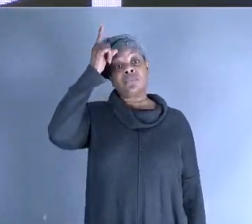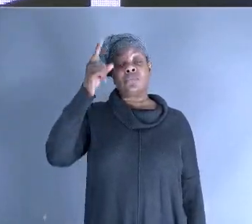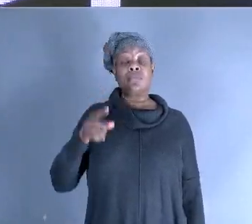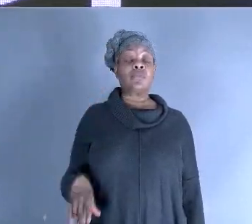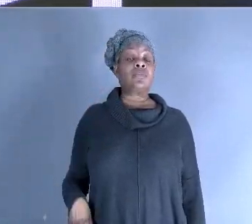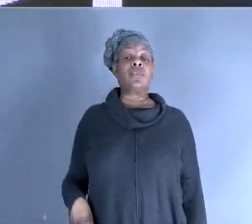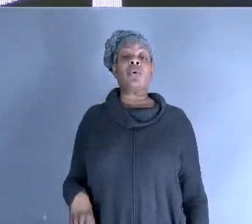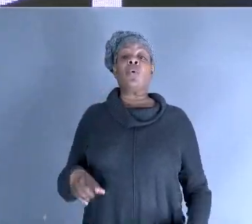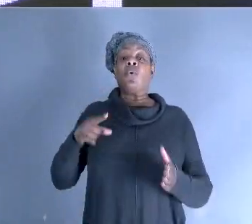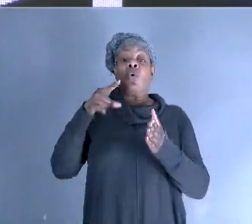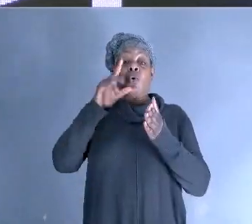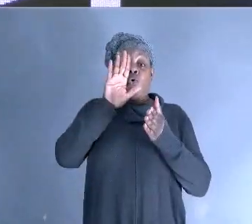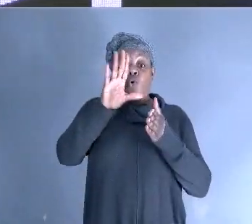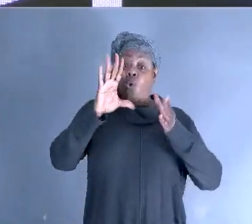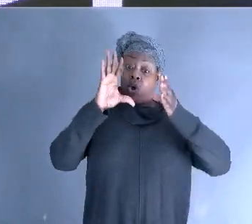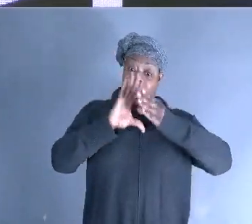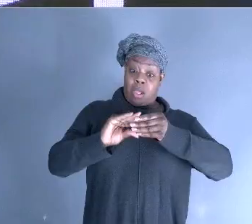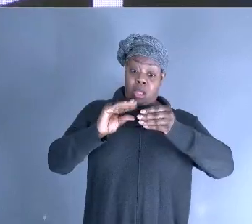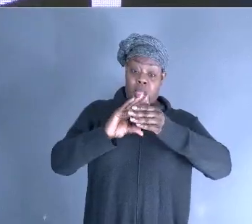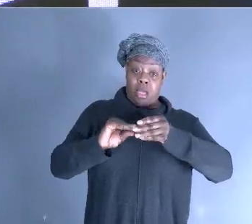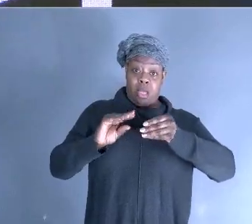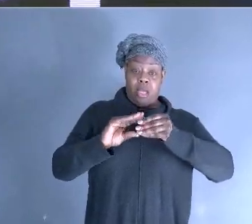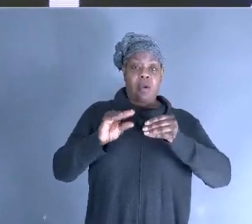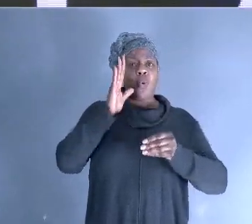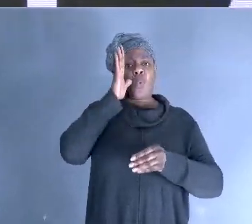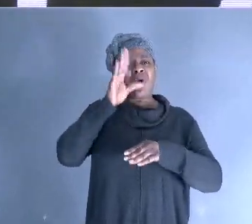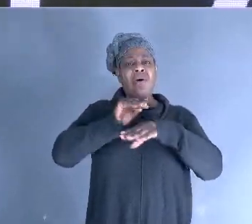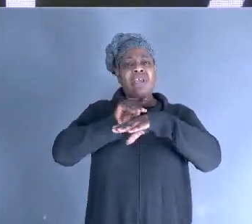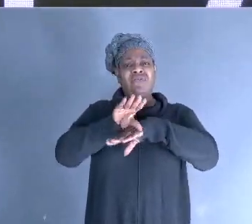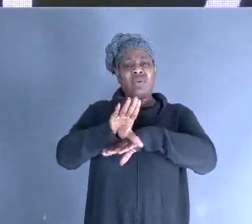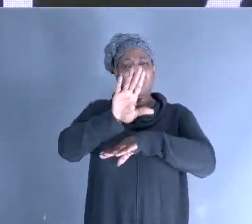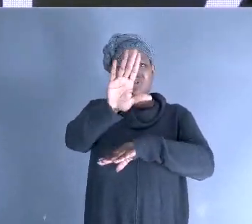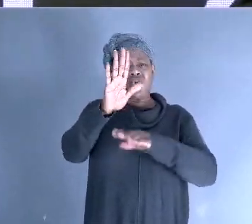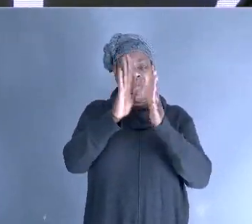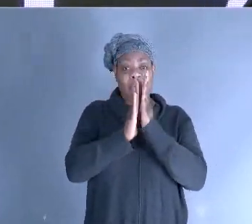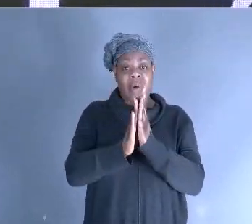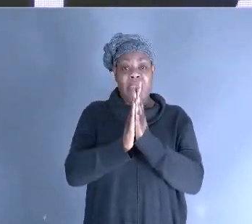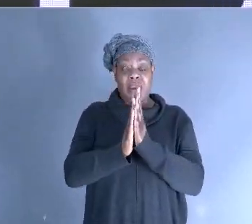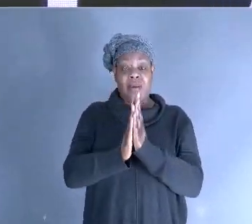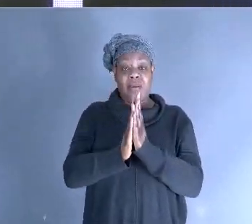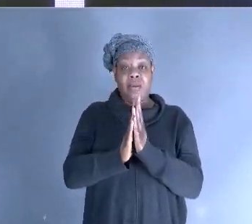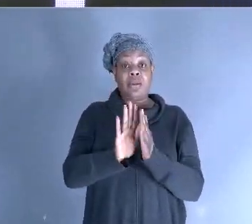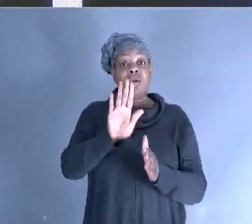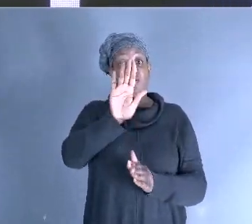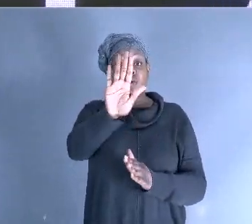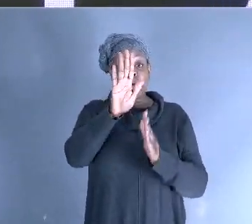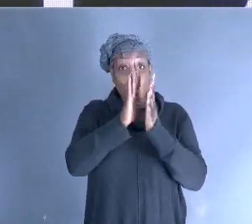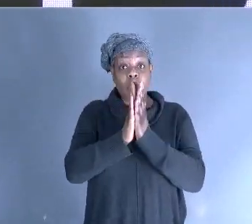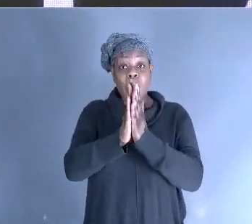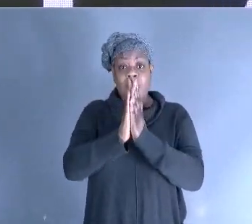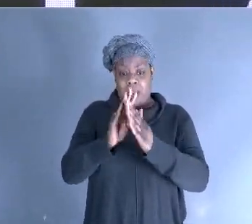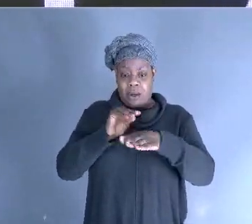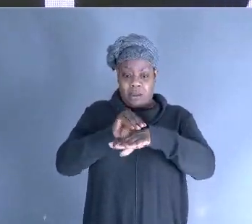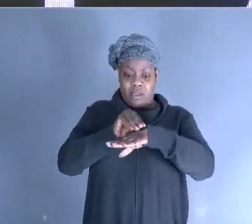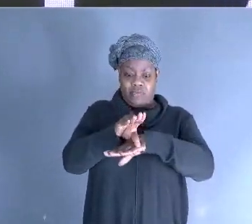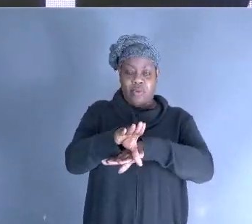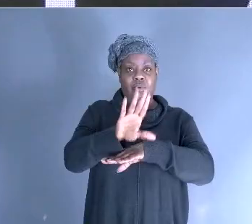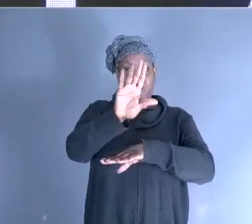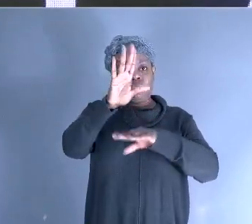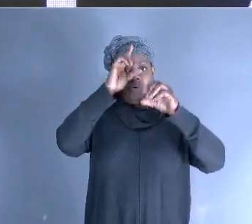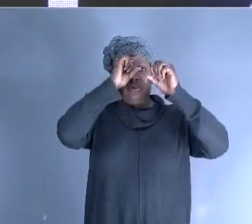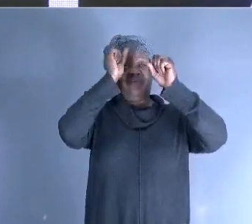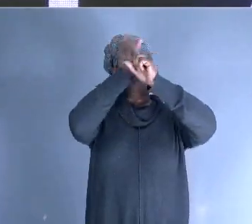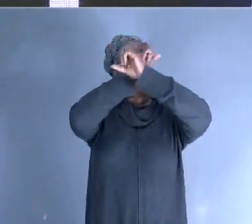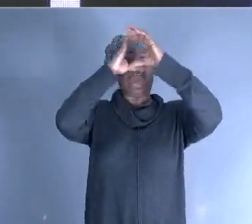determines what you pray. What you pray determines affects your vision and what you